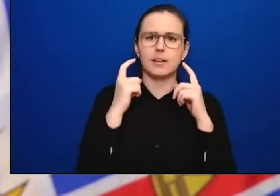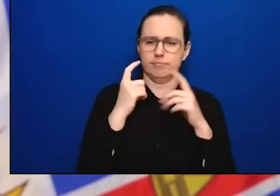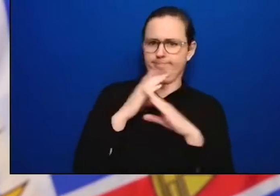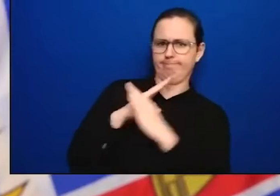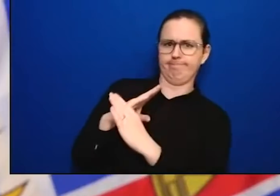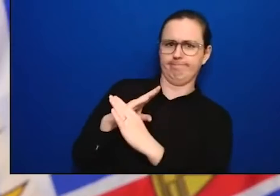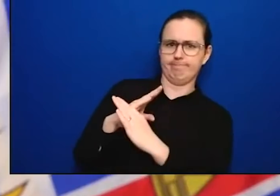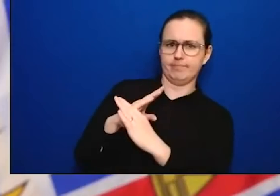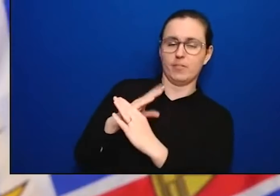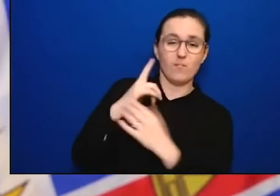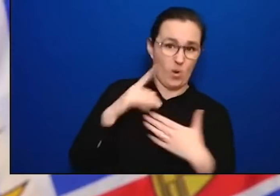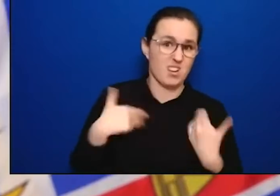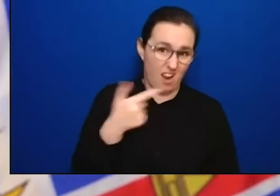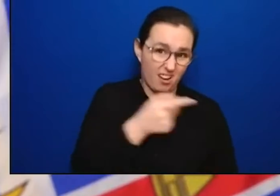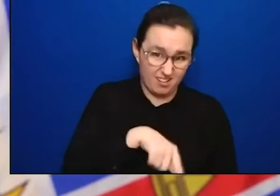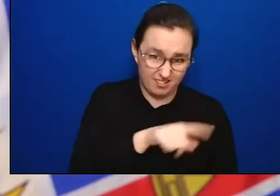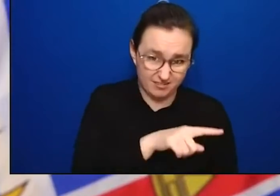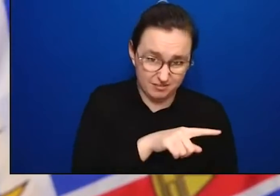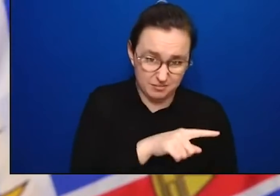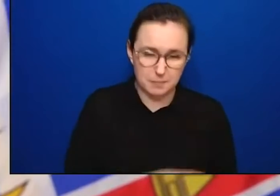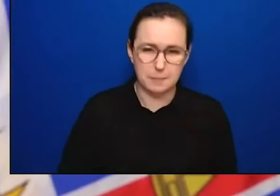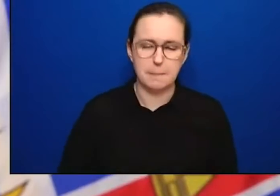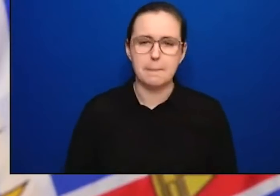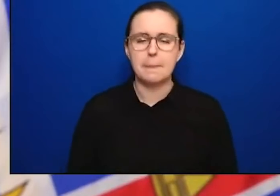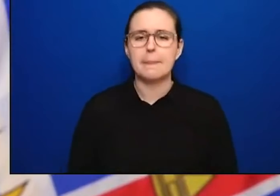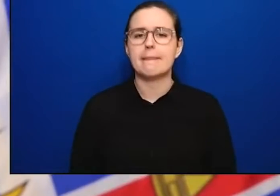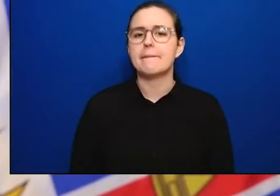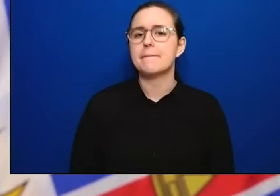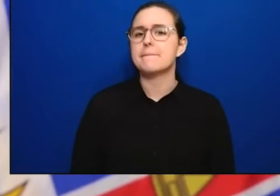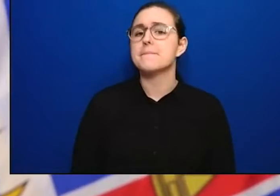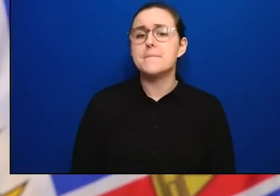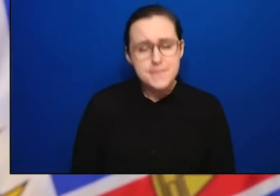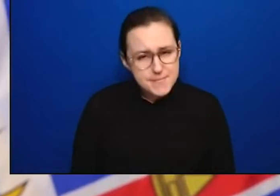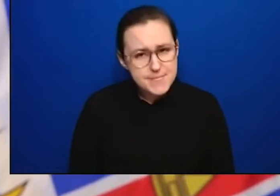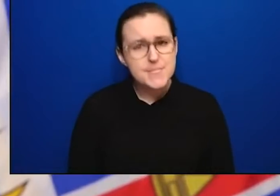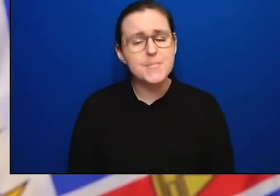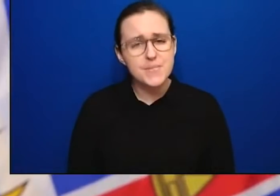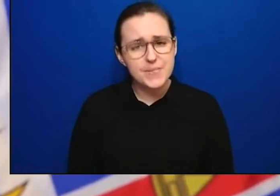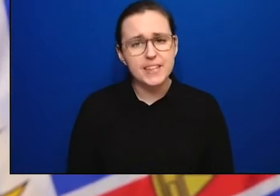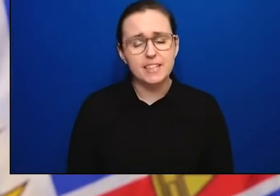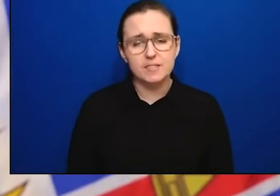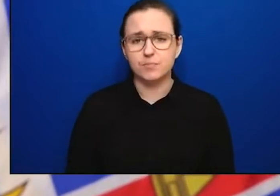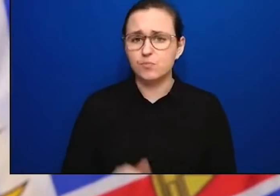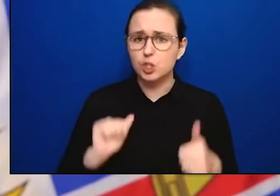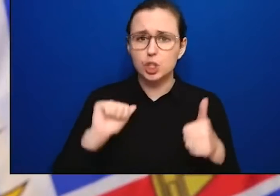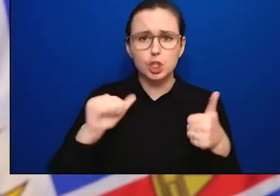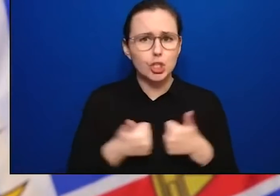more important to have that extra barrier in place for younger students as well.